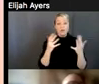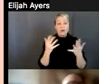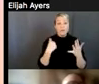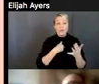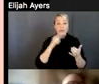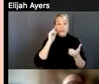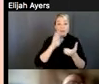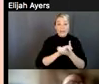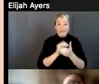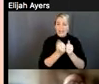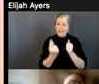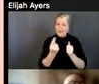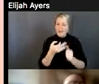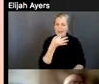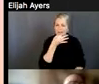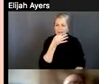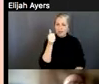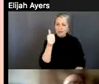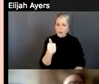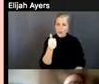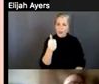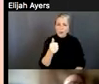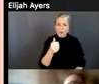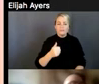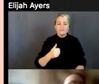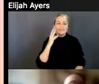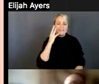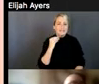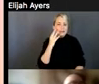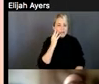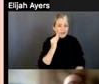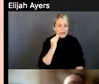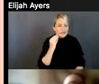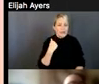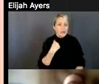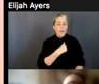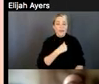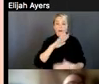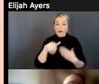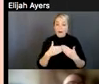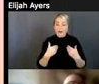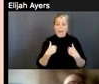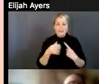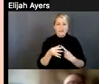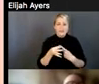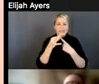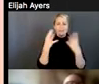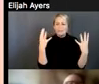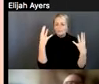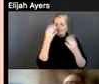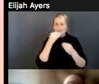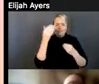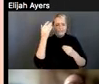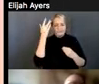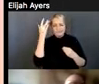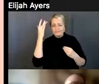an expert based on their own lived experience, and that we all have unique and brilliant contributions to bring